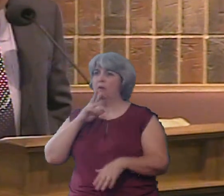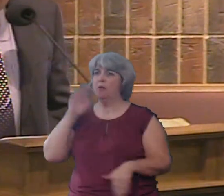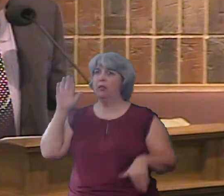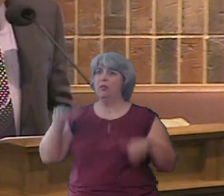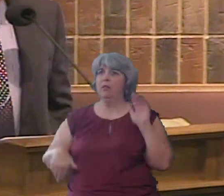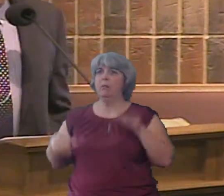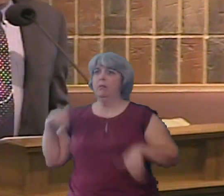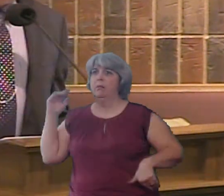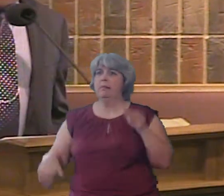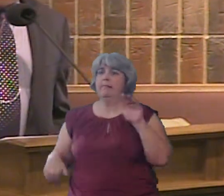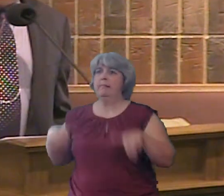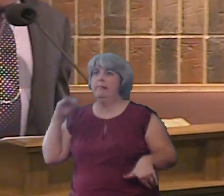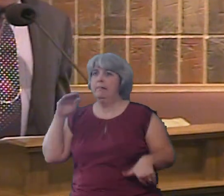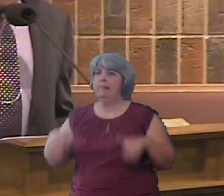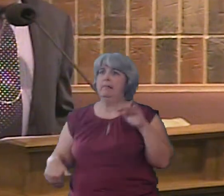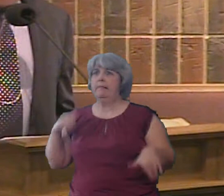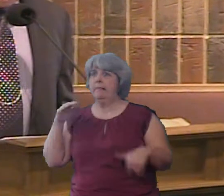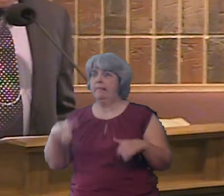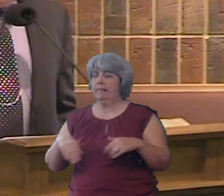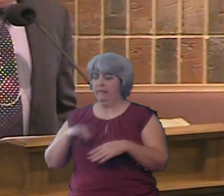a night and a day.